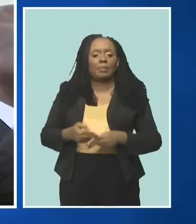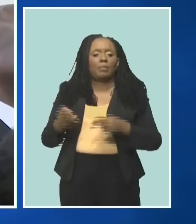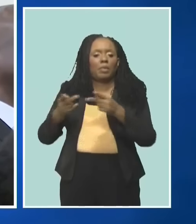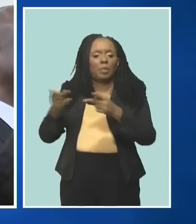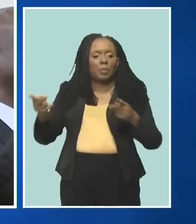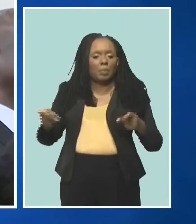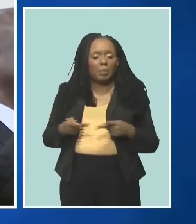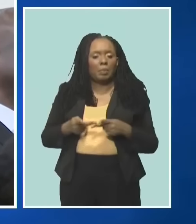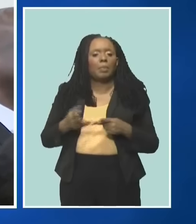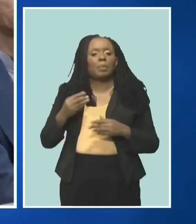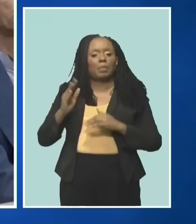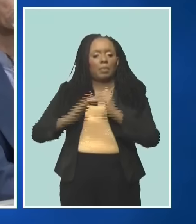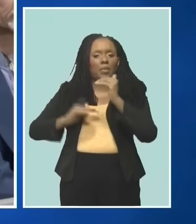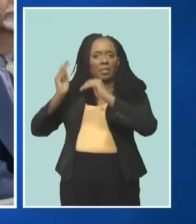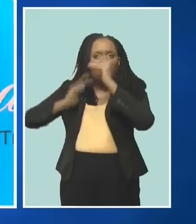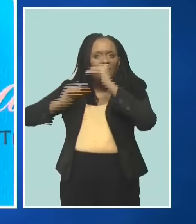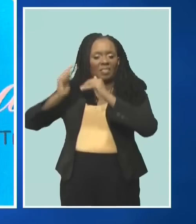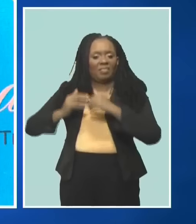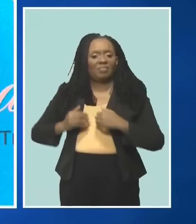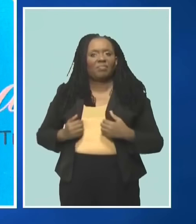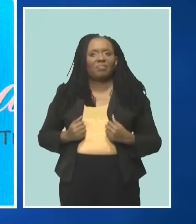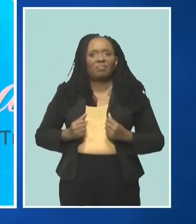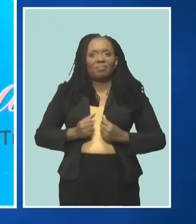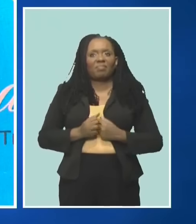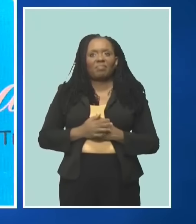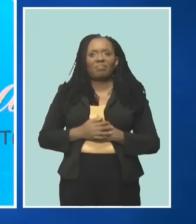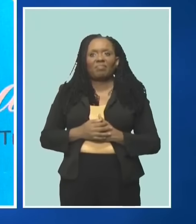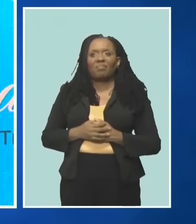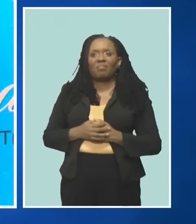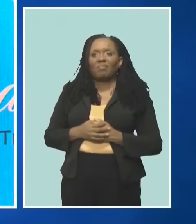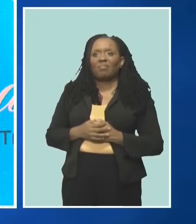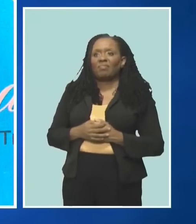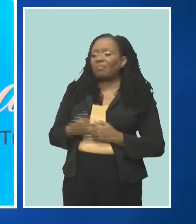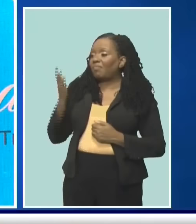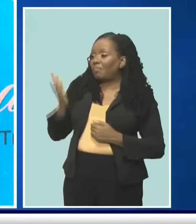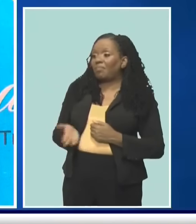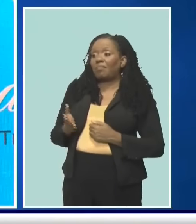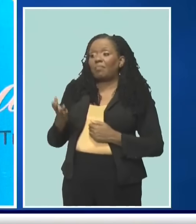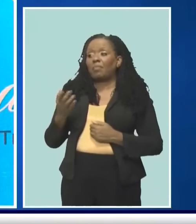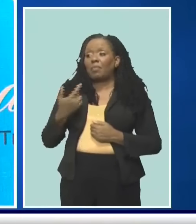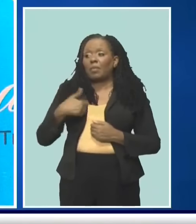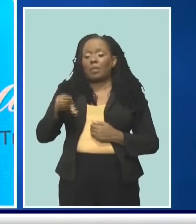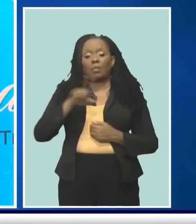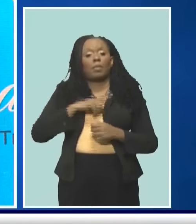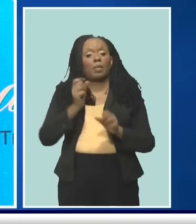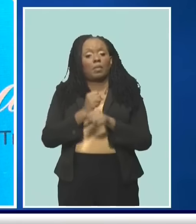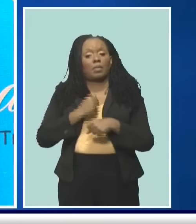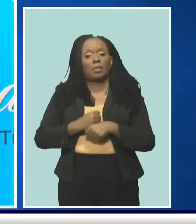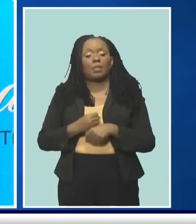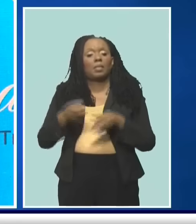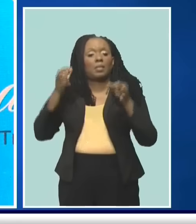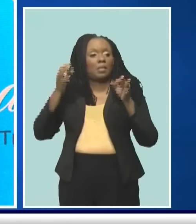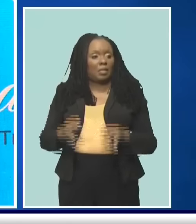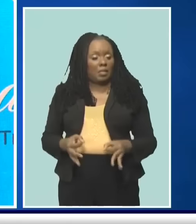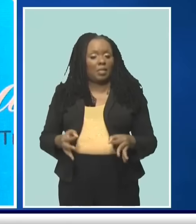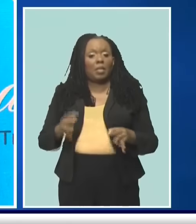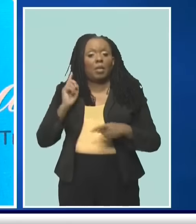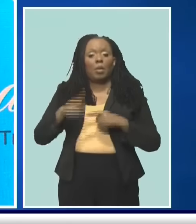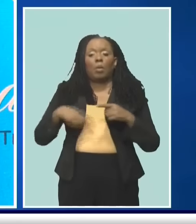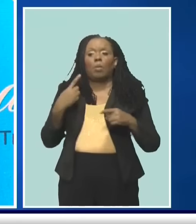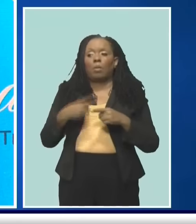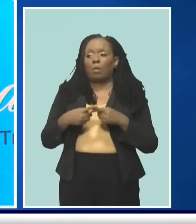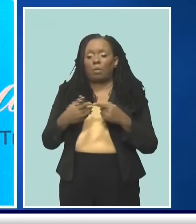properties. We have come as a cabinet equally to a decision that the naming of facilities